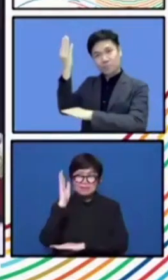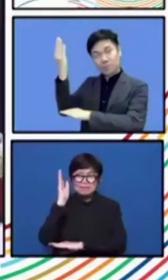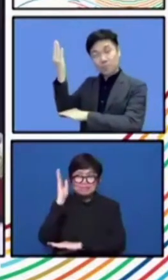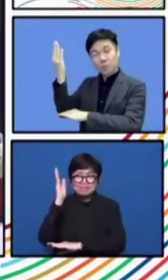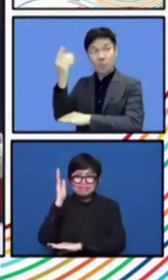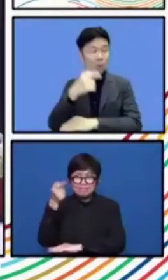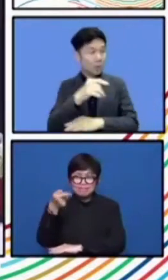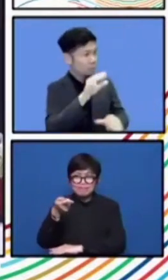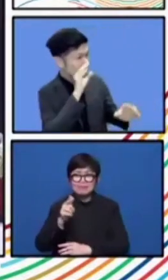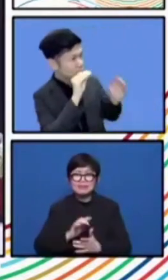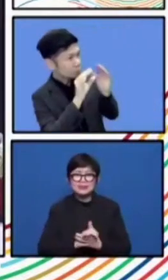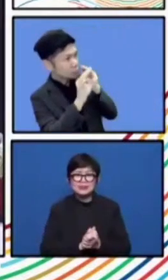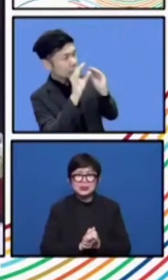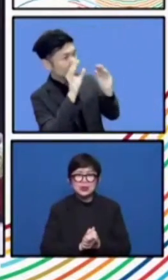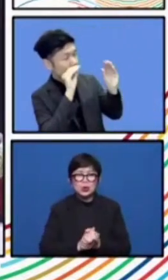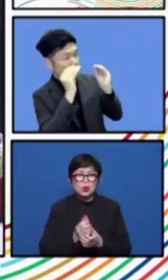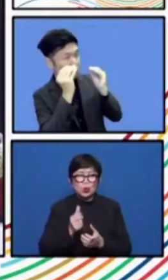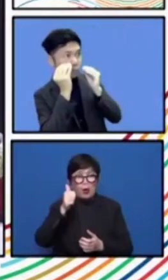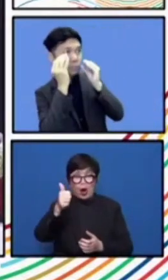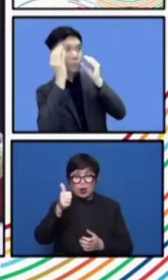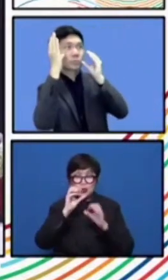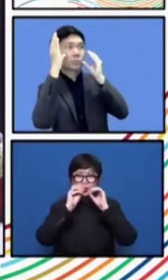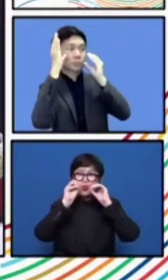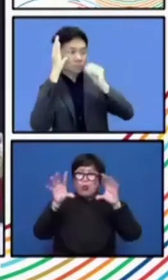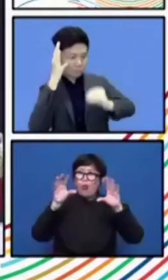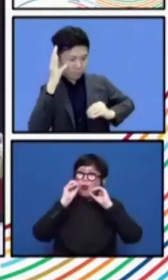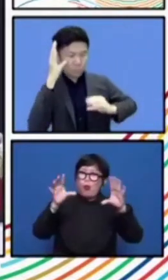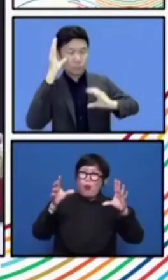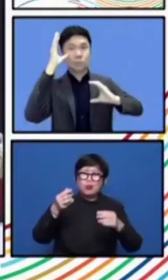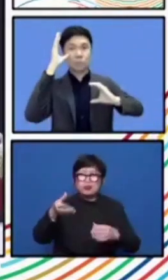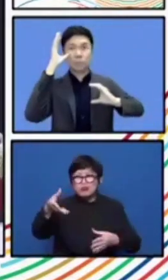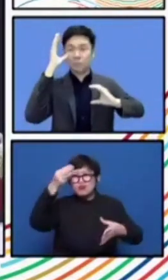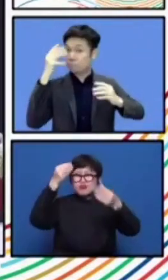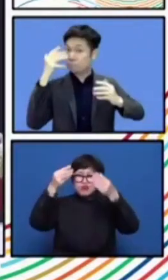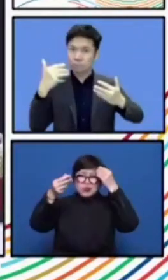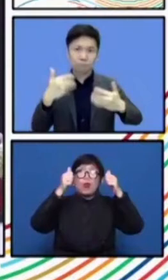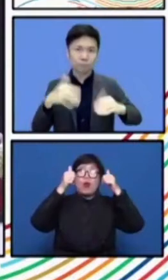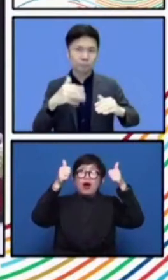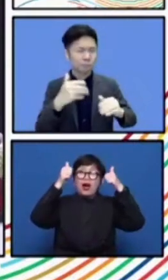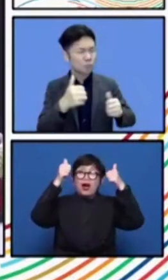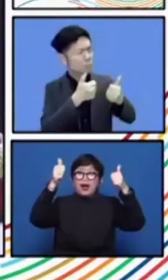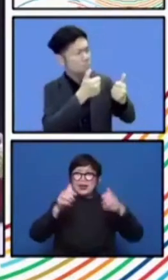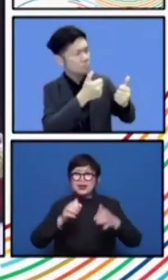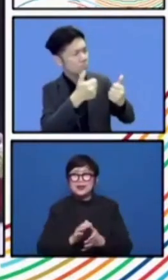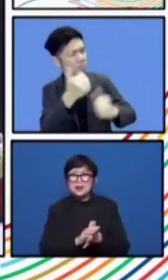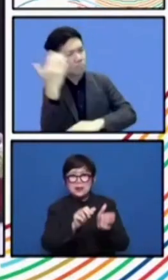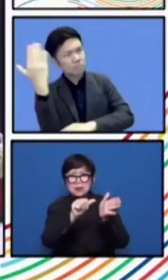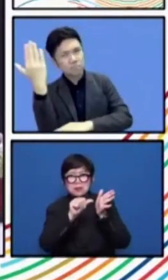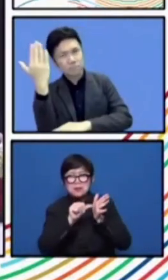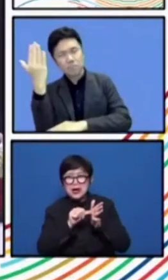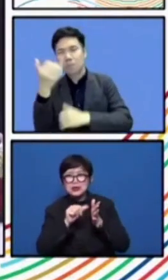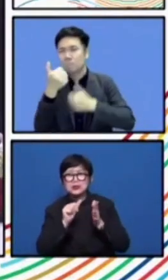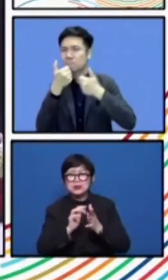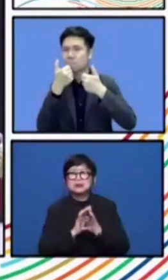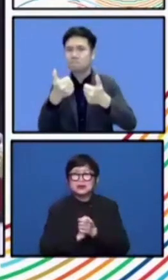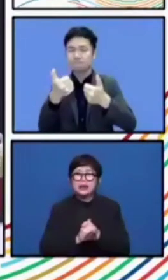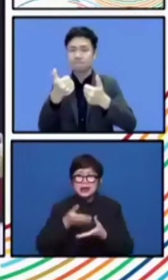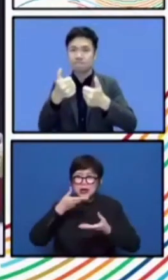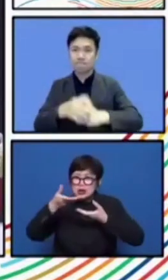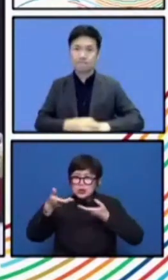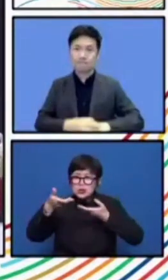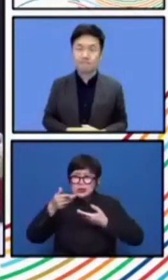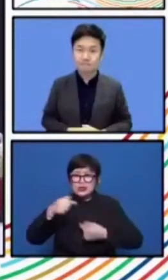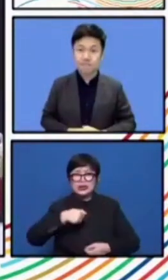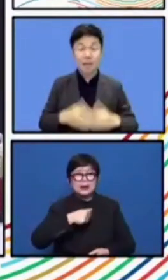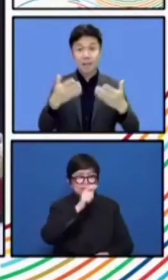uh inspiring and very helpful panel discussion distinguished delegates I now invite